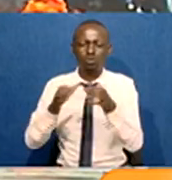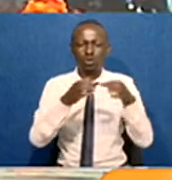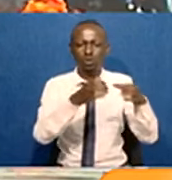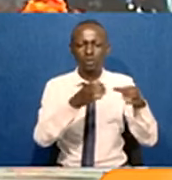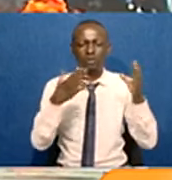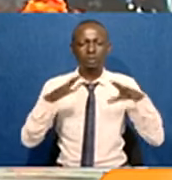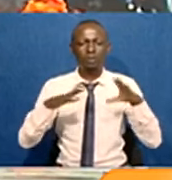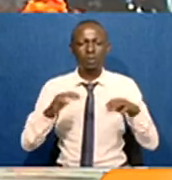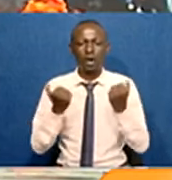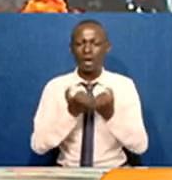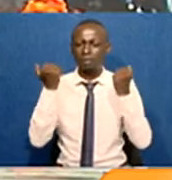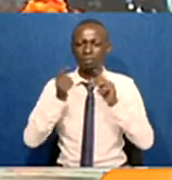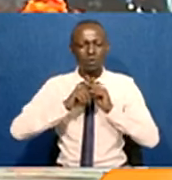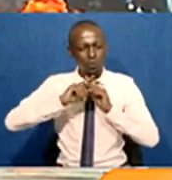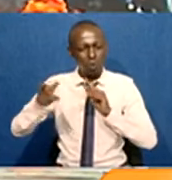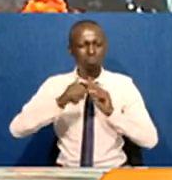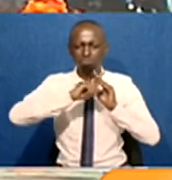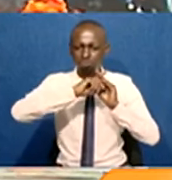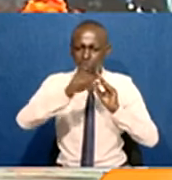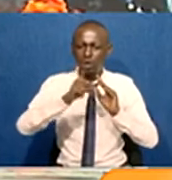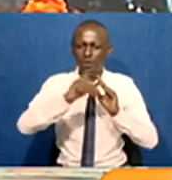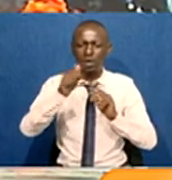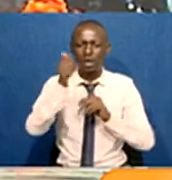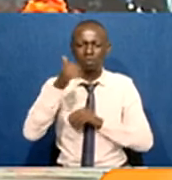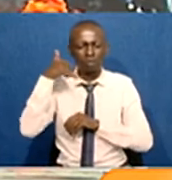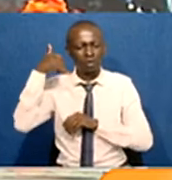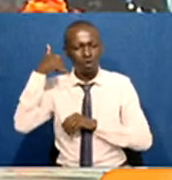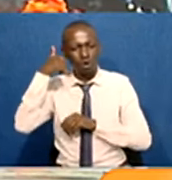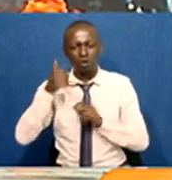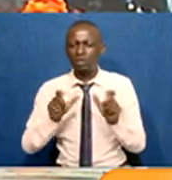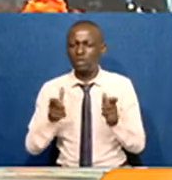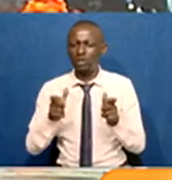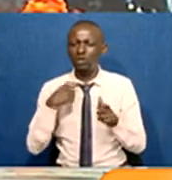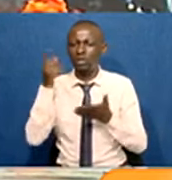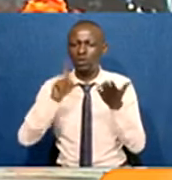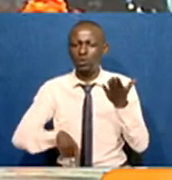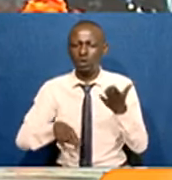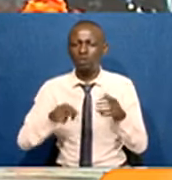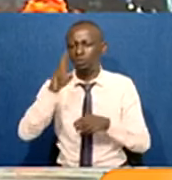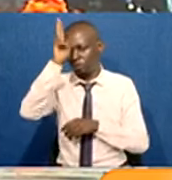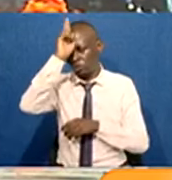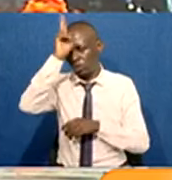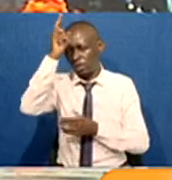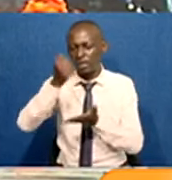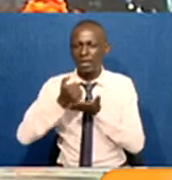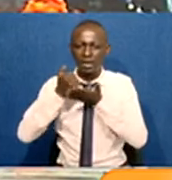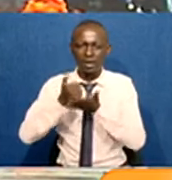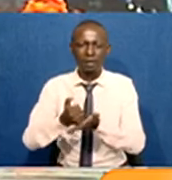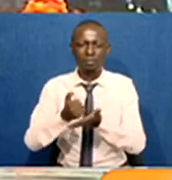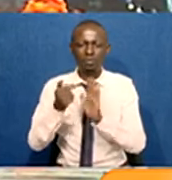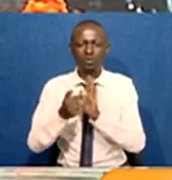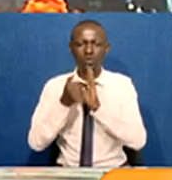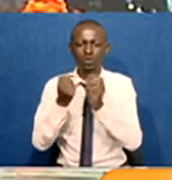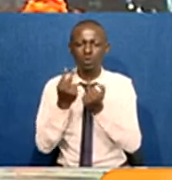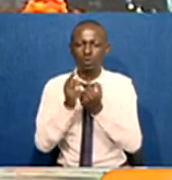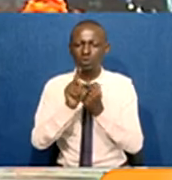forcing residents to flee, as some called radio stations pleading for police. News outlets are estimating 12